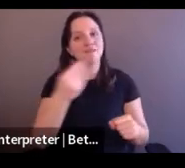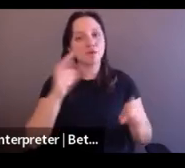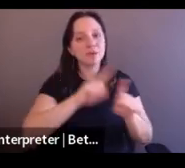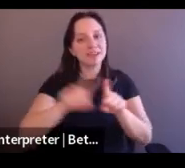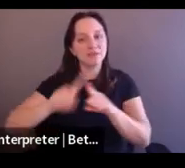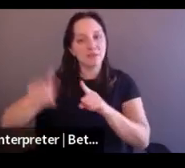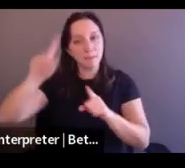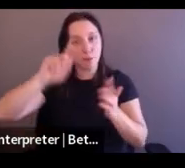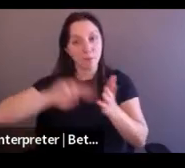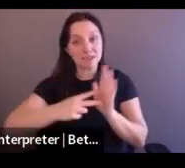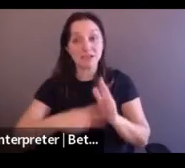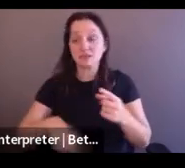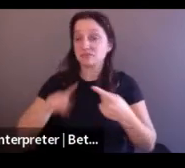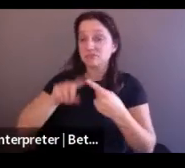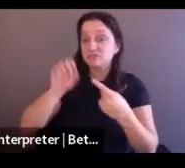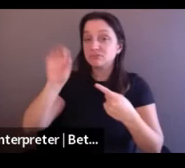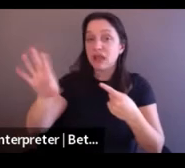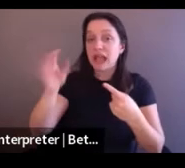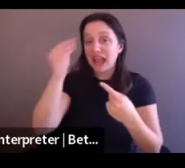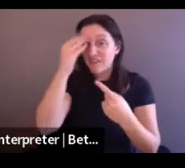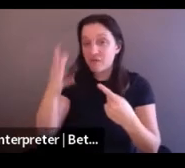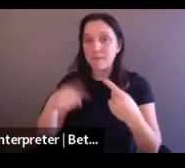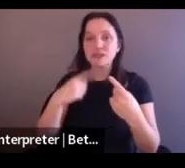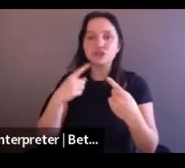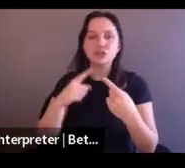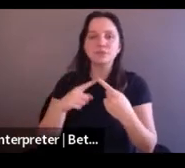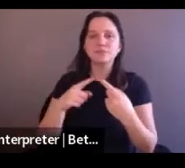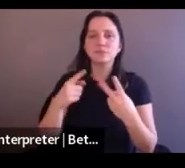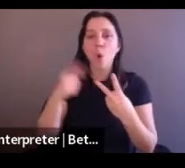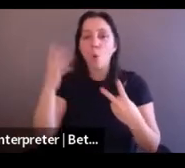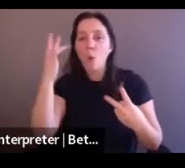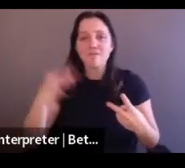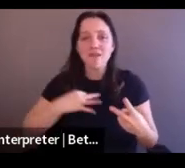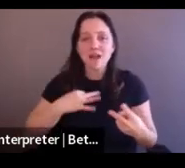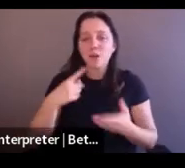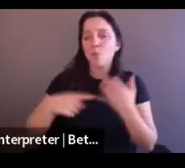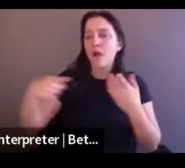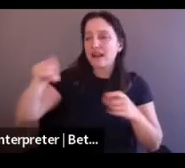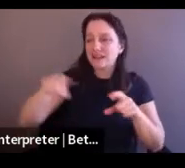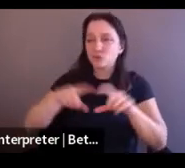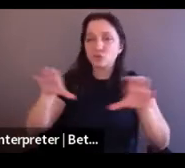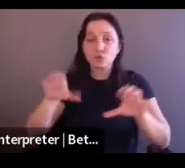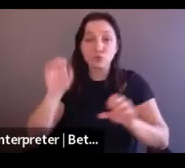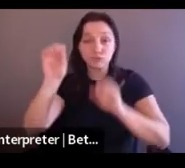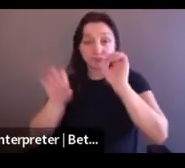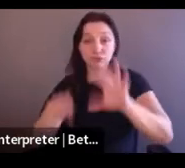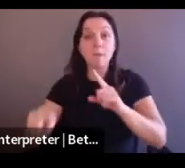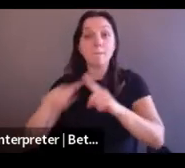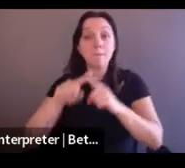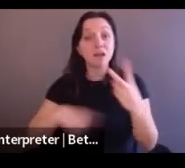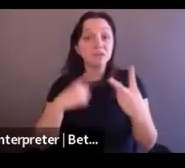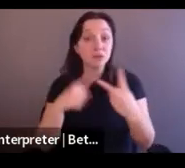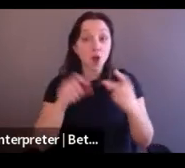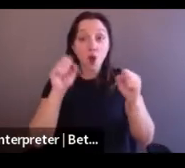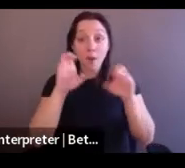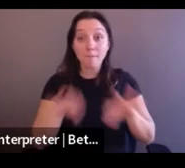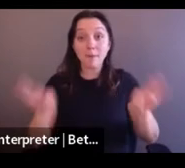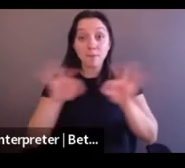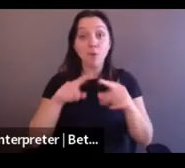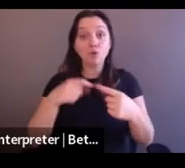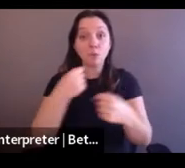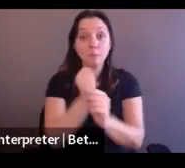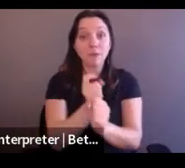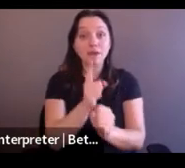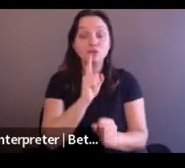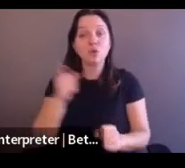you know, how to volunteer, what they need to do, what kind of information they need. It might also be really important to make sure that volunteers get to hear from each